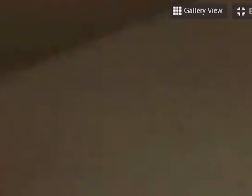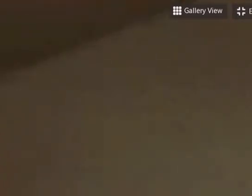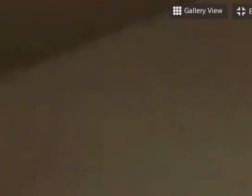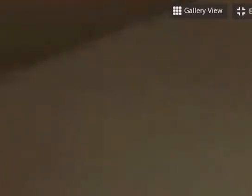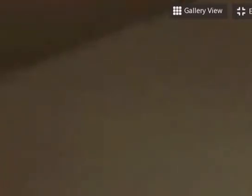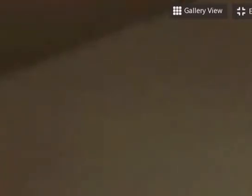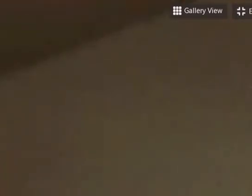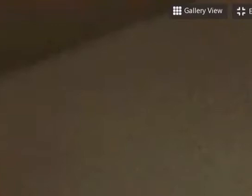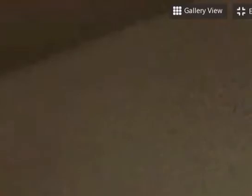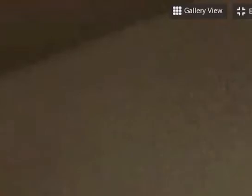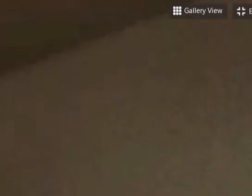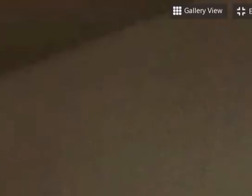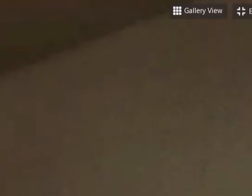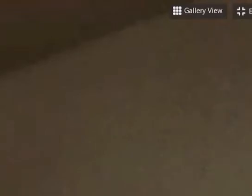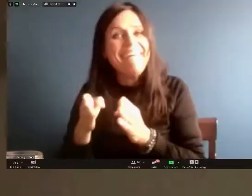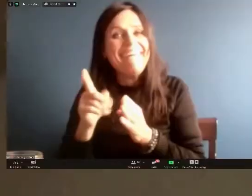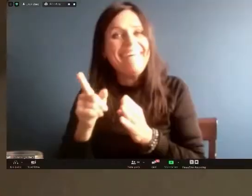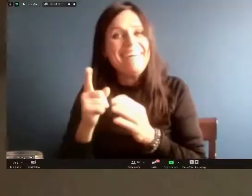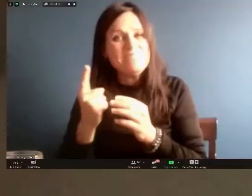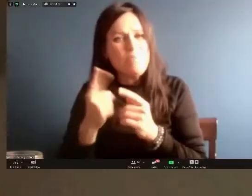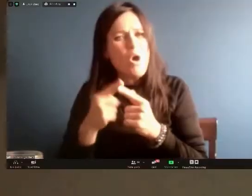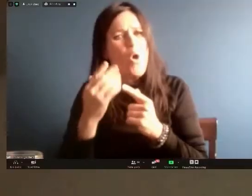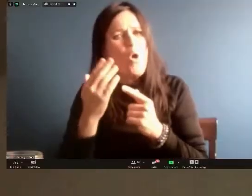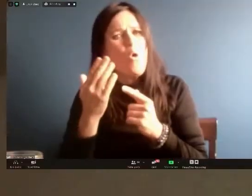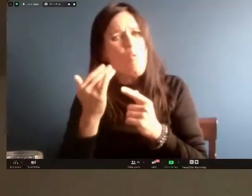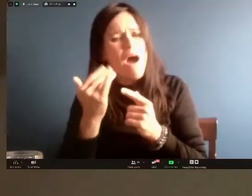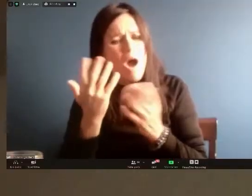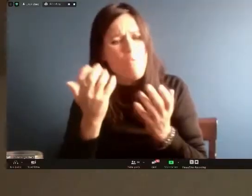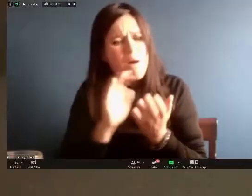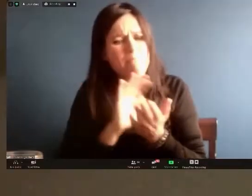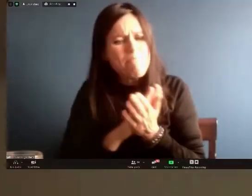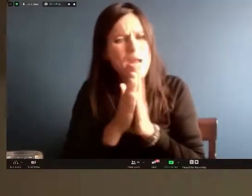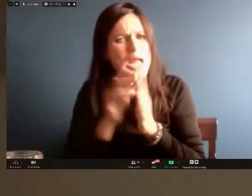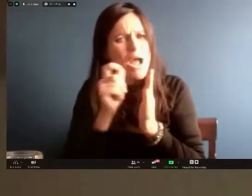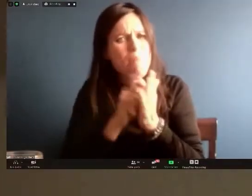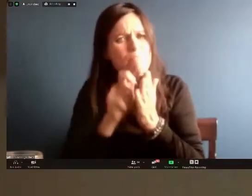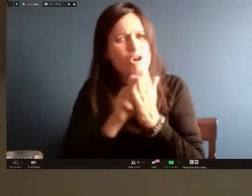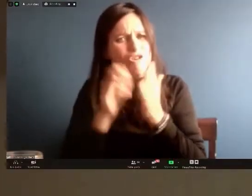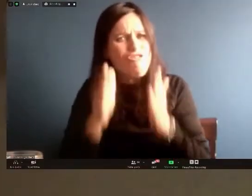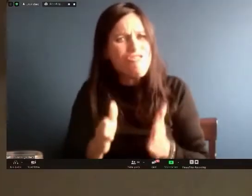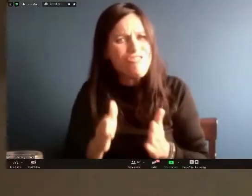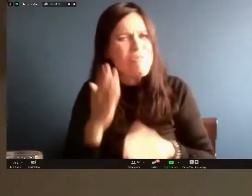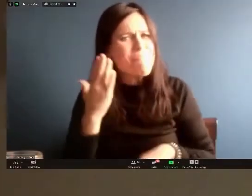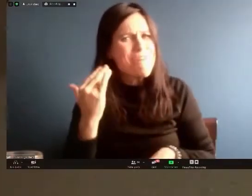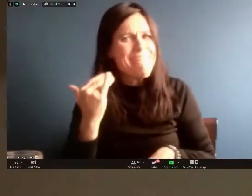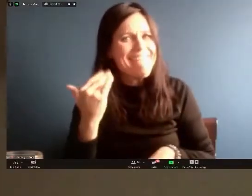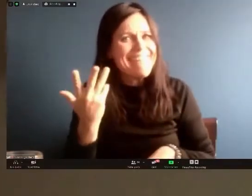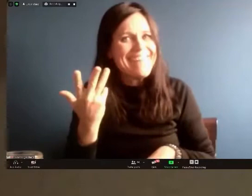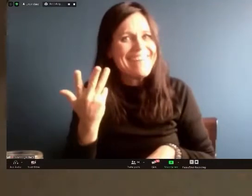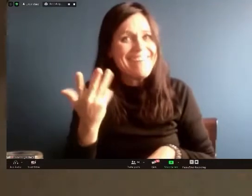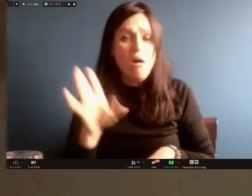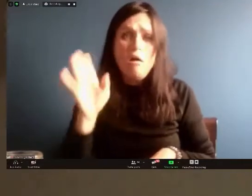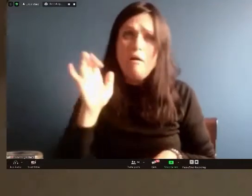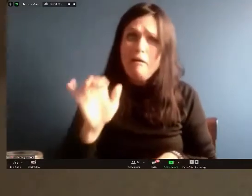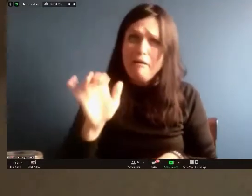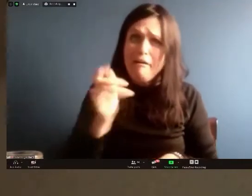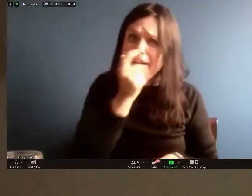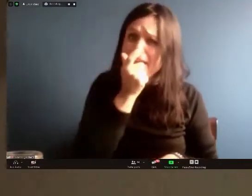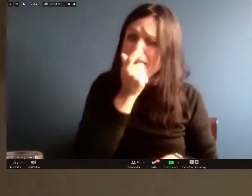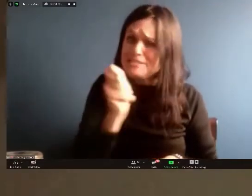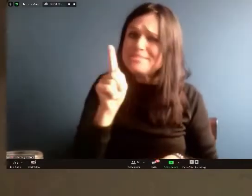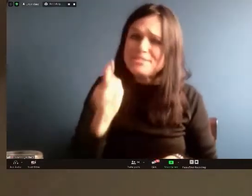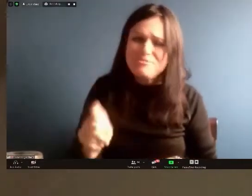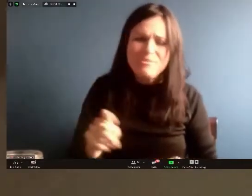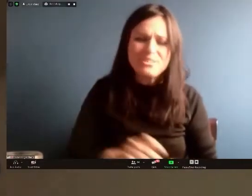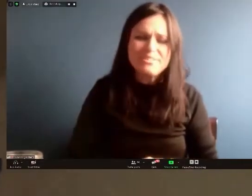Malin asks, what made me want to be an author? You know, that's a really interesting question. You know, I